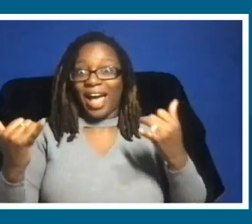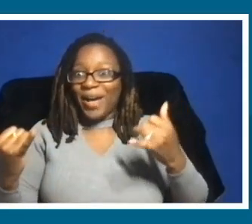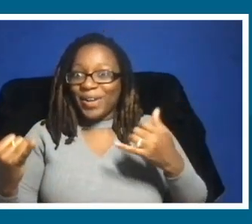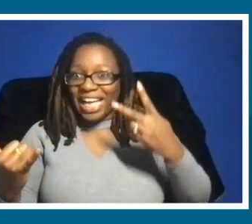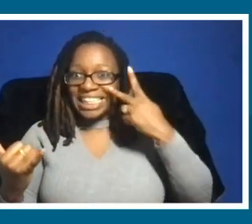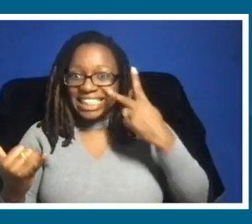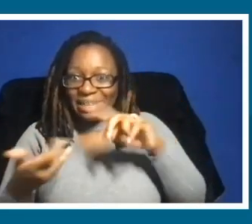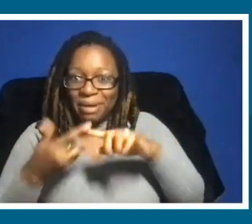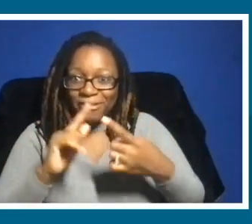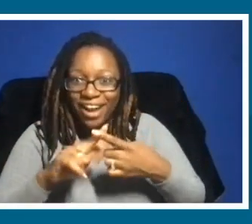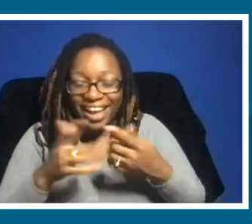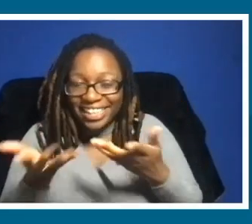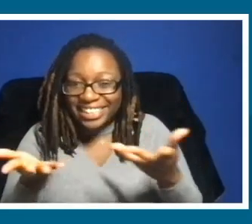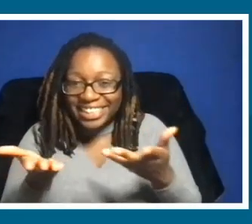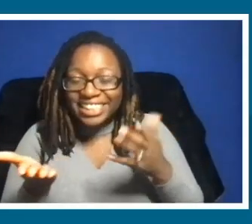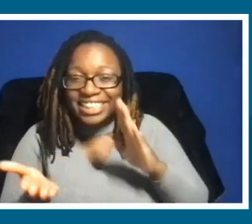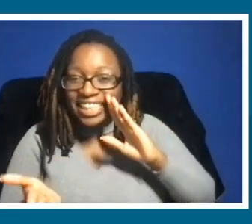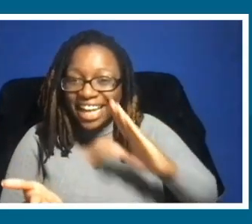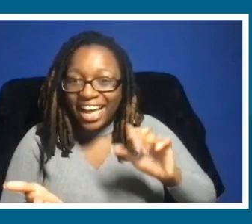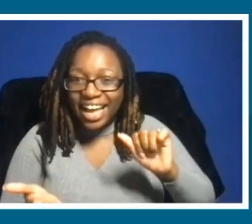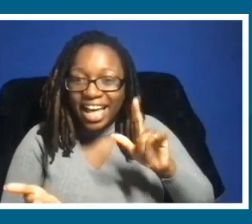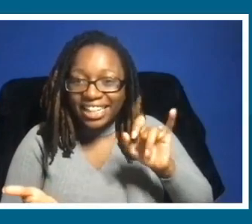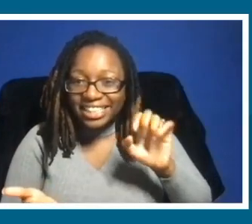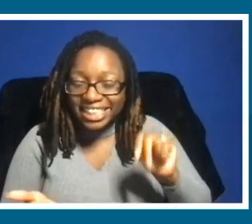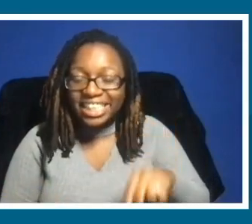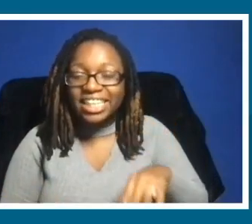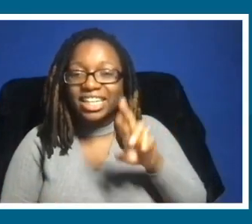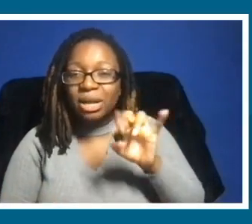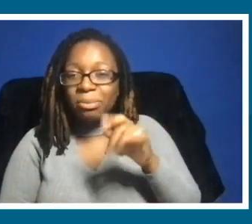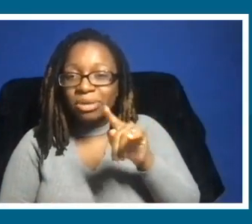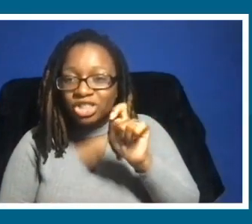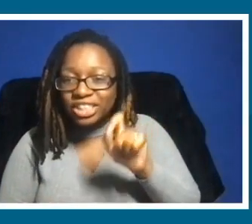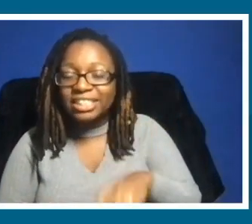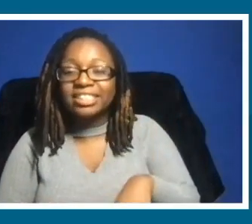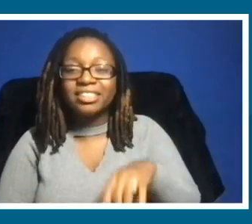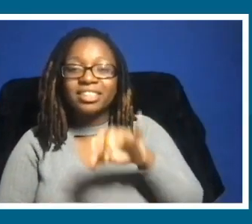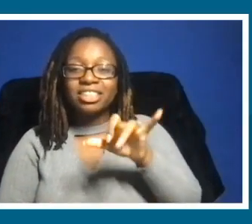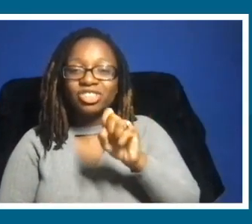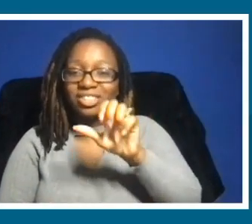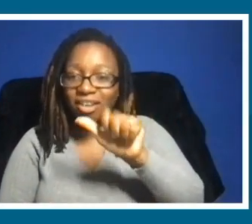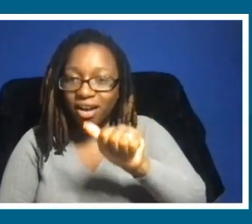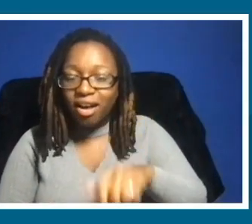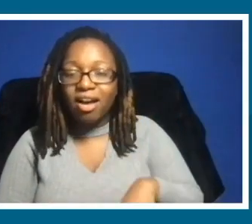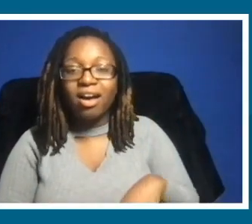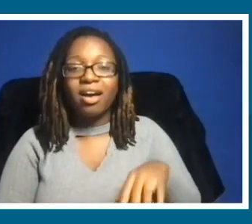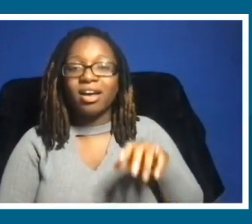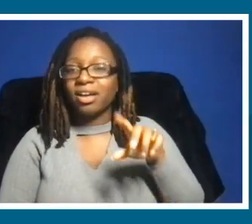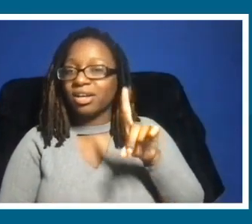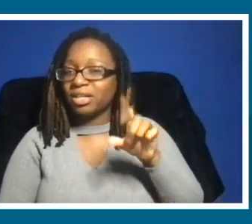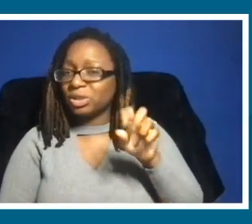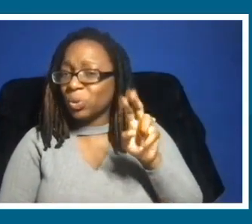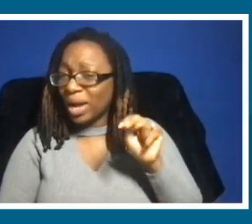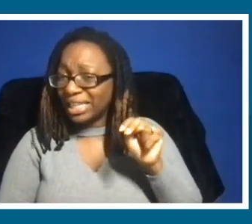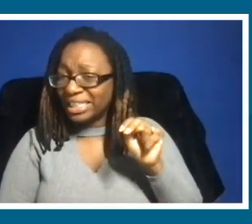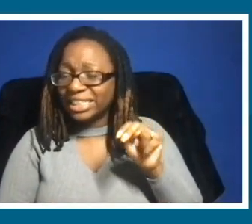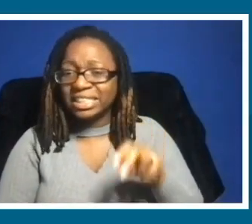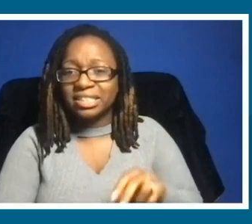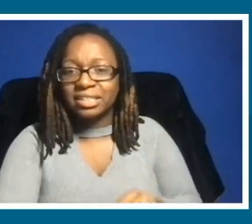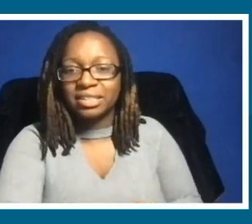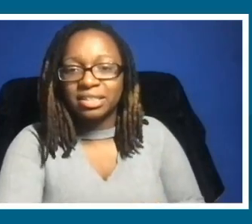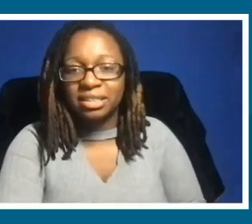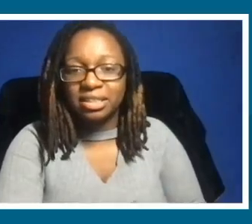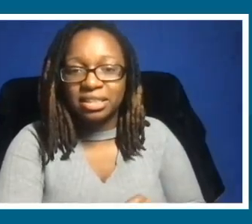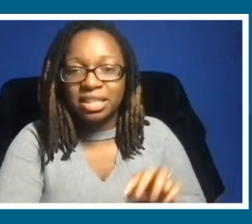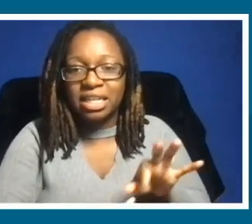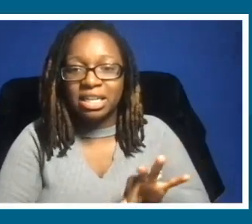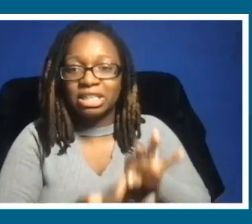So welcome Allison and Bridget and Jessica and Tuyen, and especially Tuyen for getting up early this